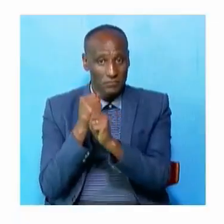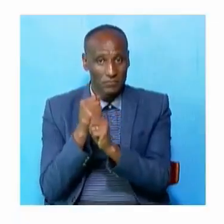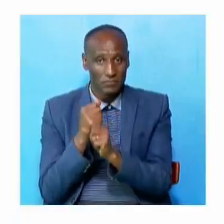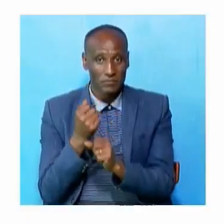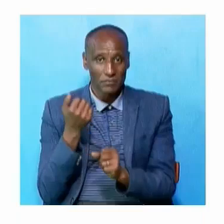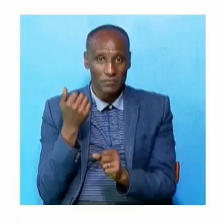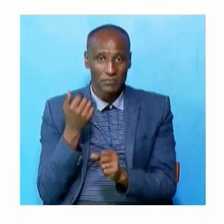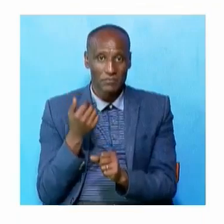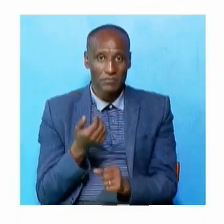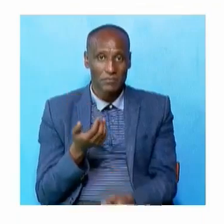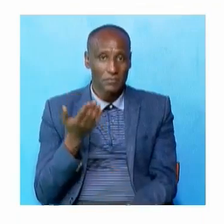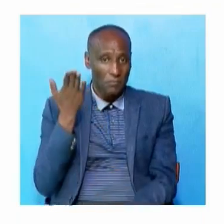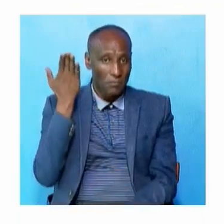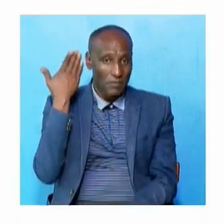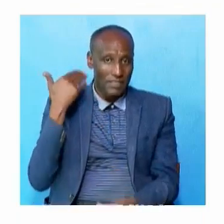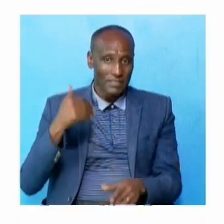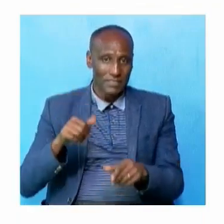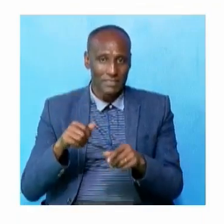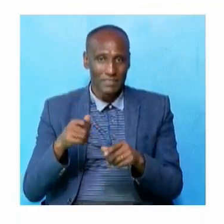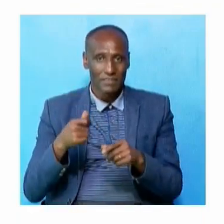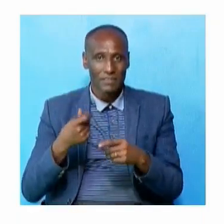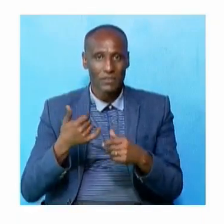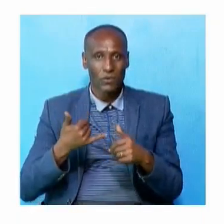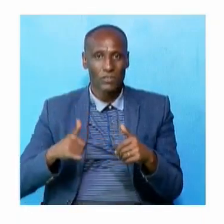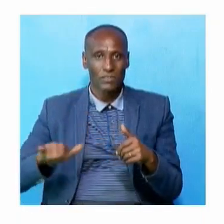Past continuous.